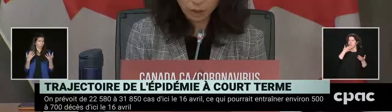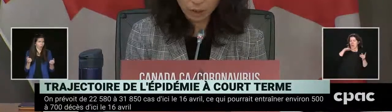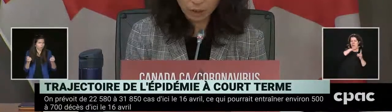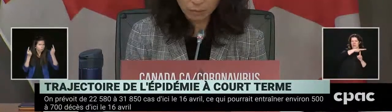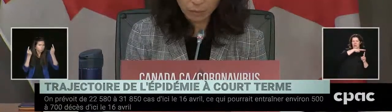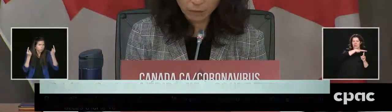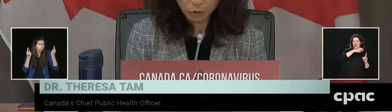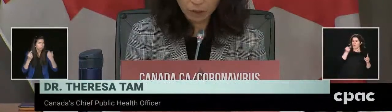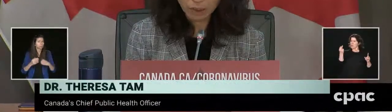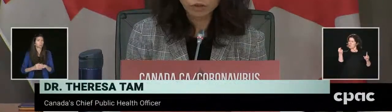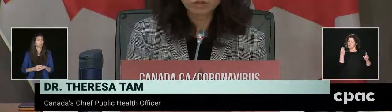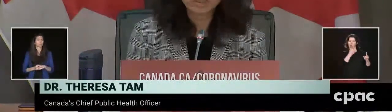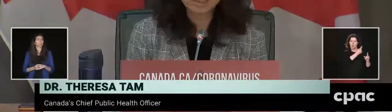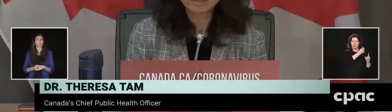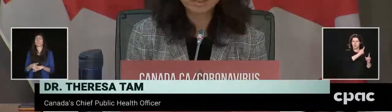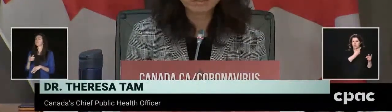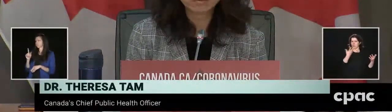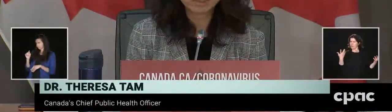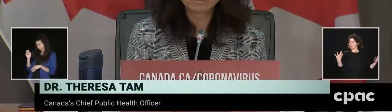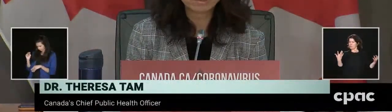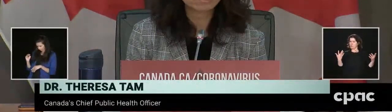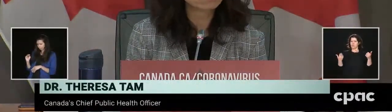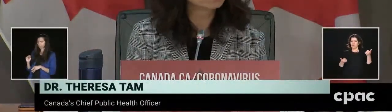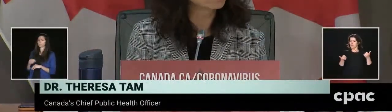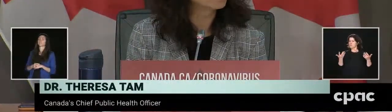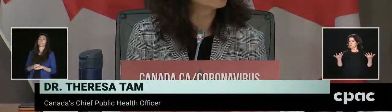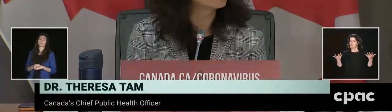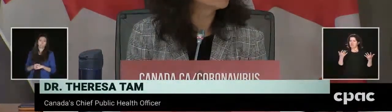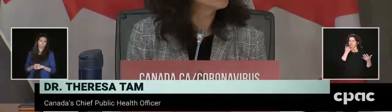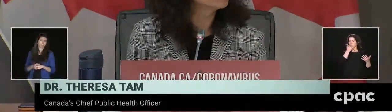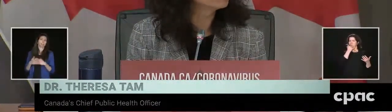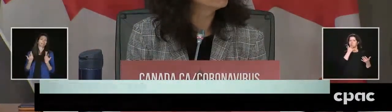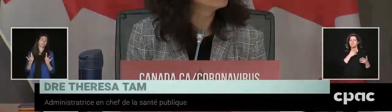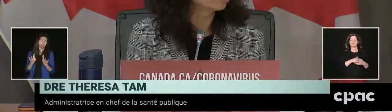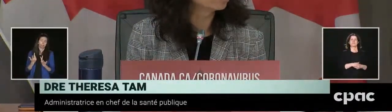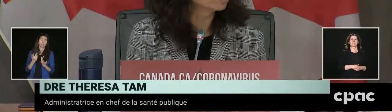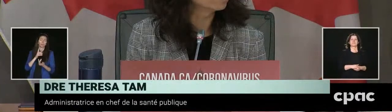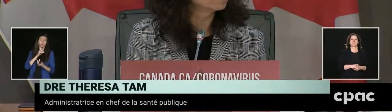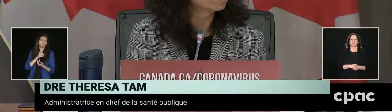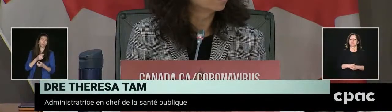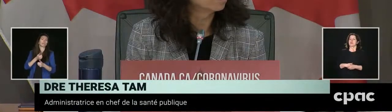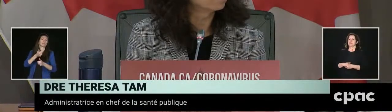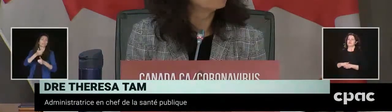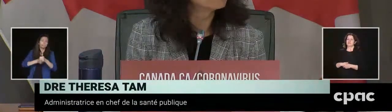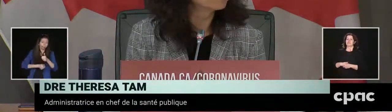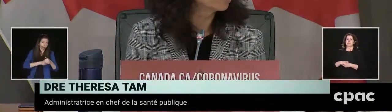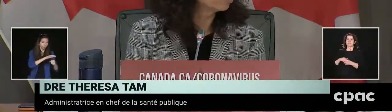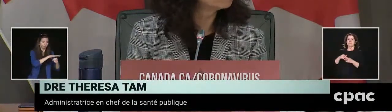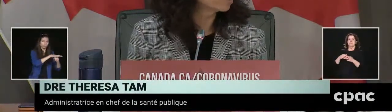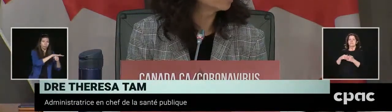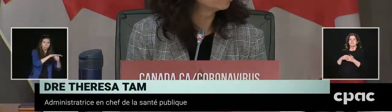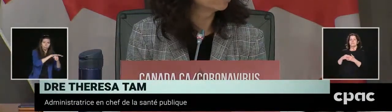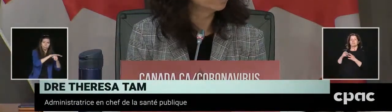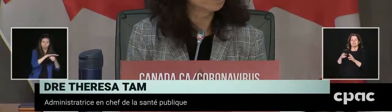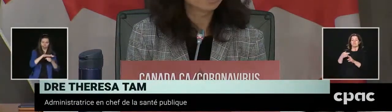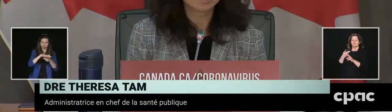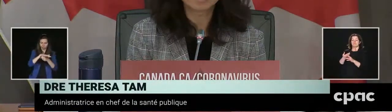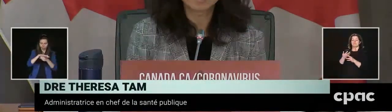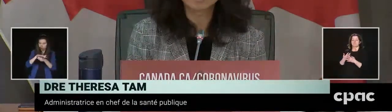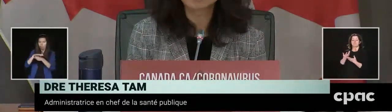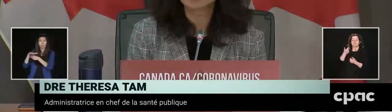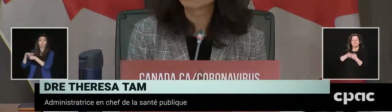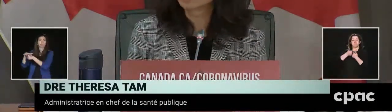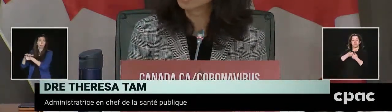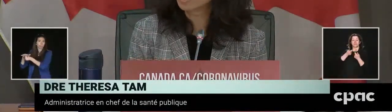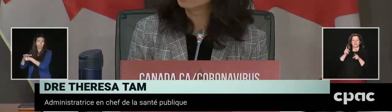Yes, so of course, each jurisdiction will use a combination of different modeling for their own planning purposes.